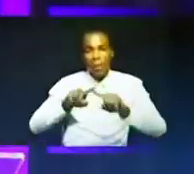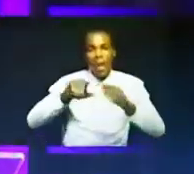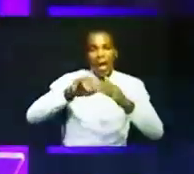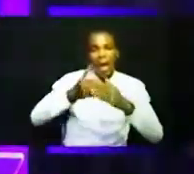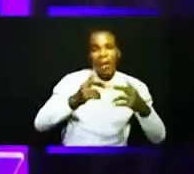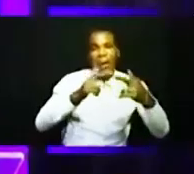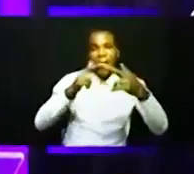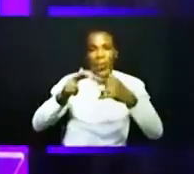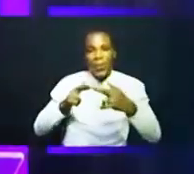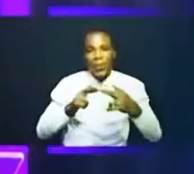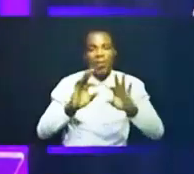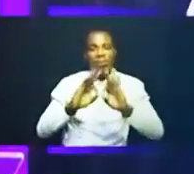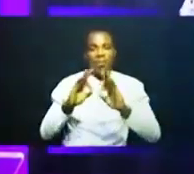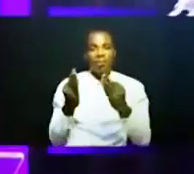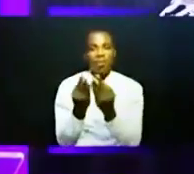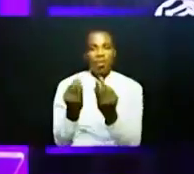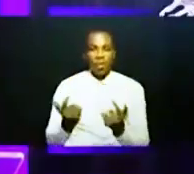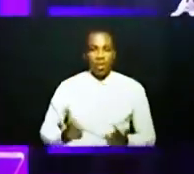life.